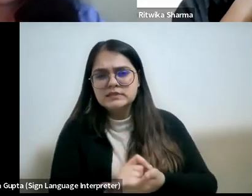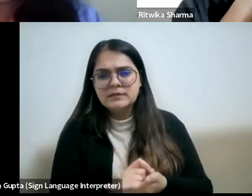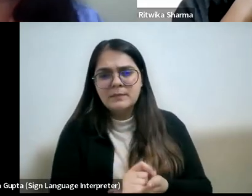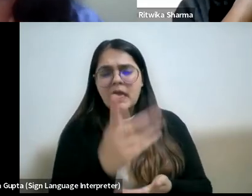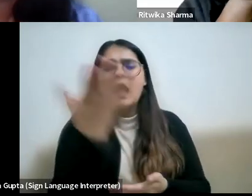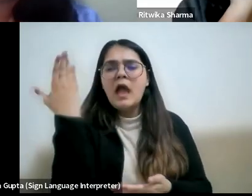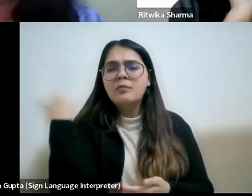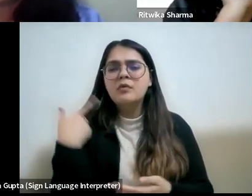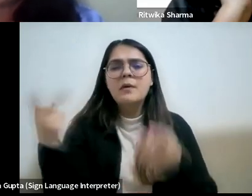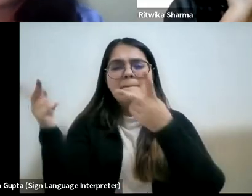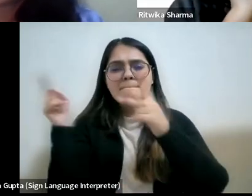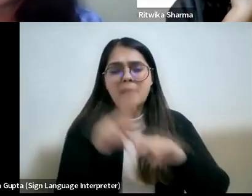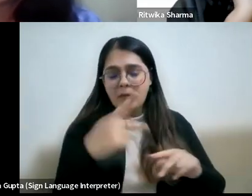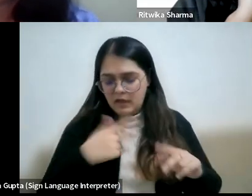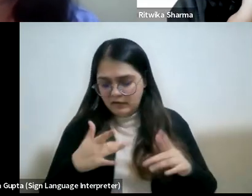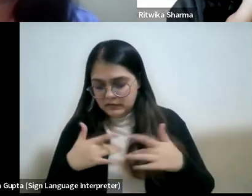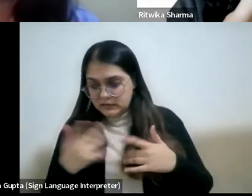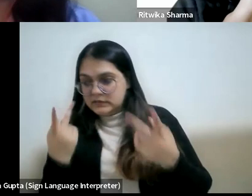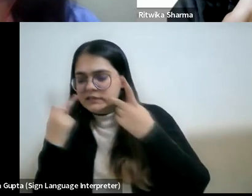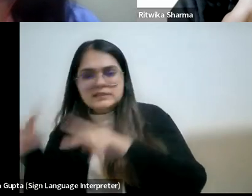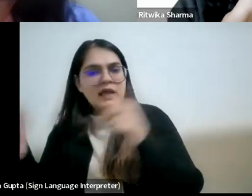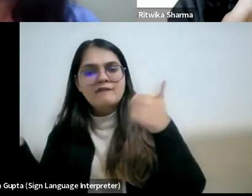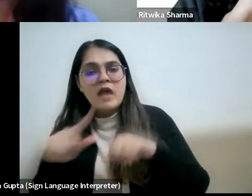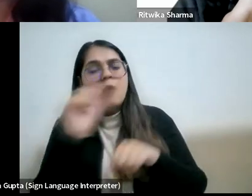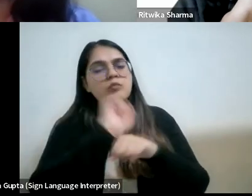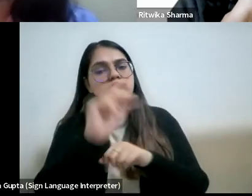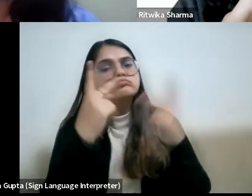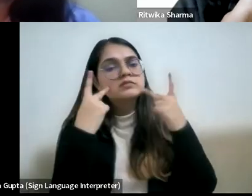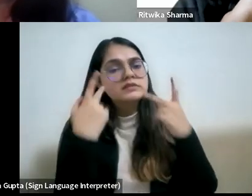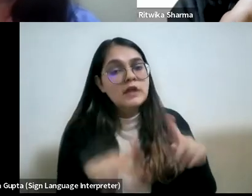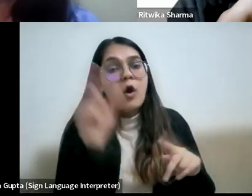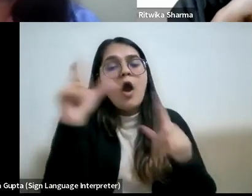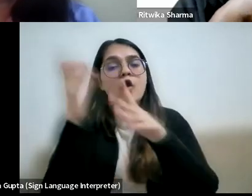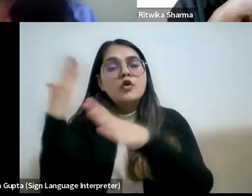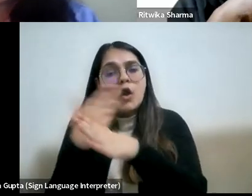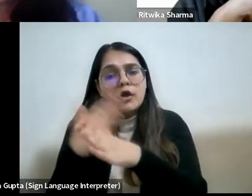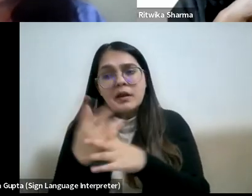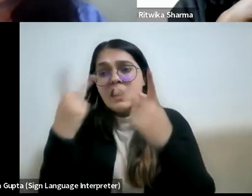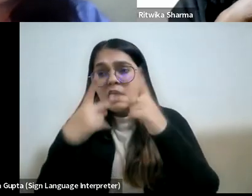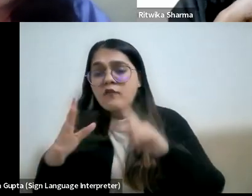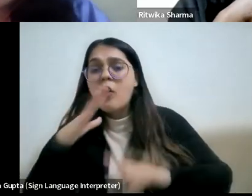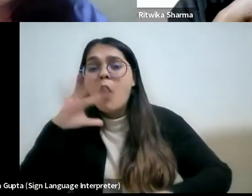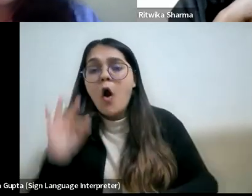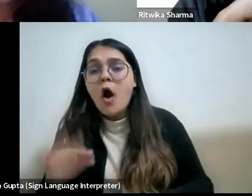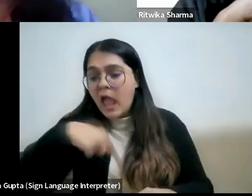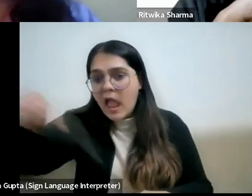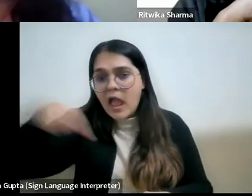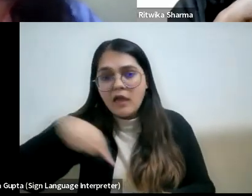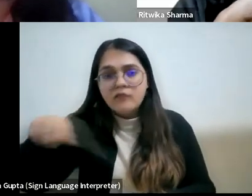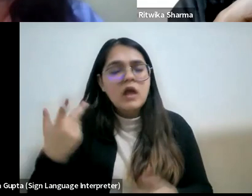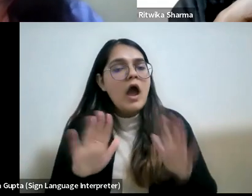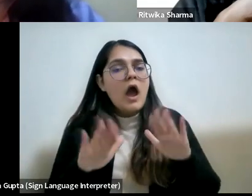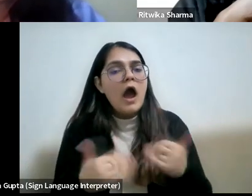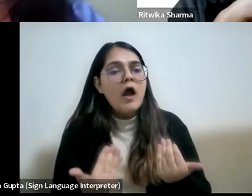day. And it was again impossible for me to unsee the documentary regimes and how they play out in the courts on a daily basis, because I would